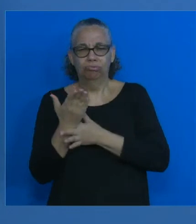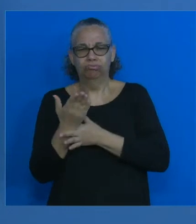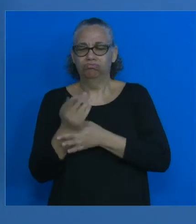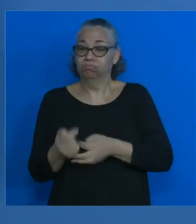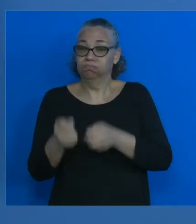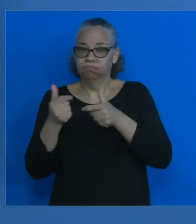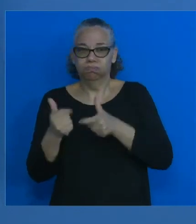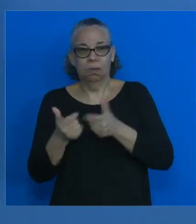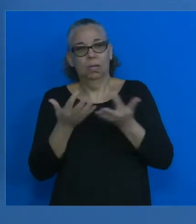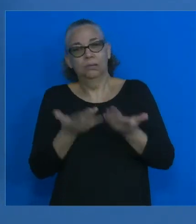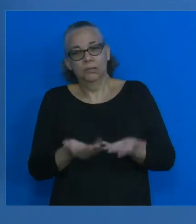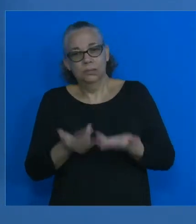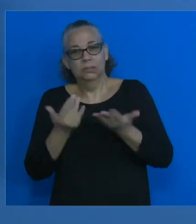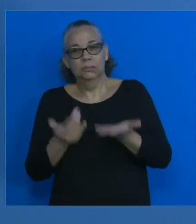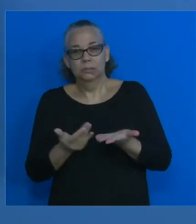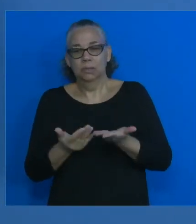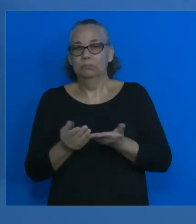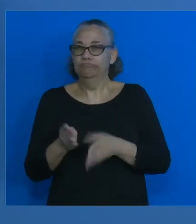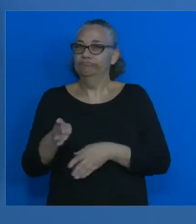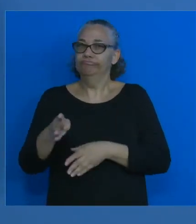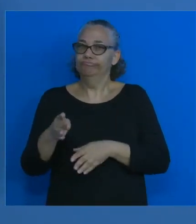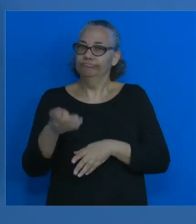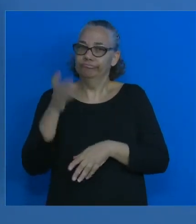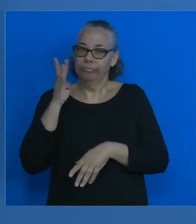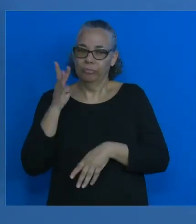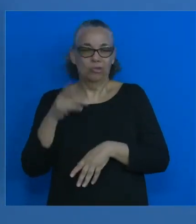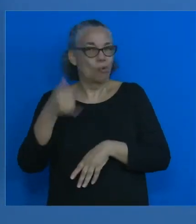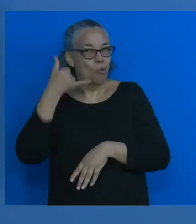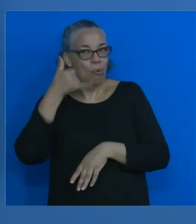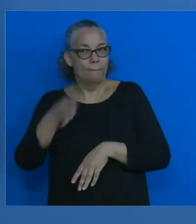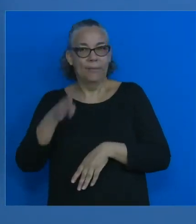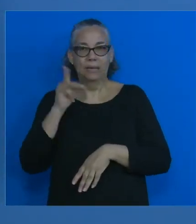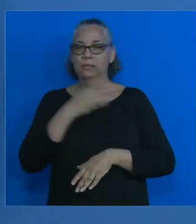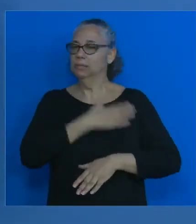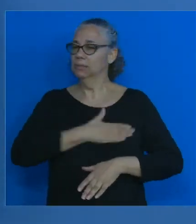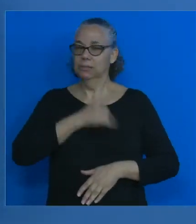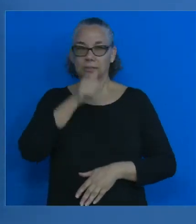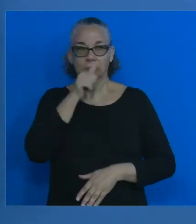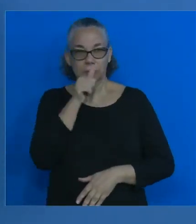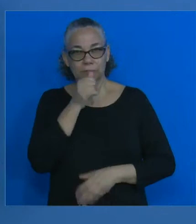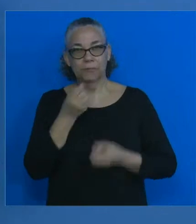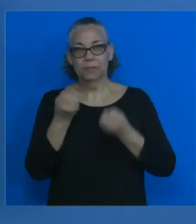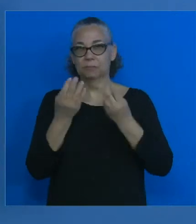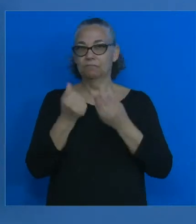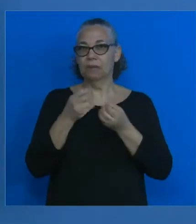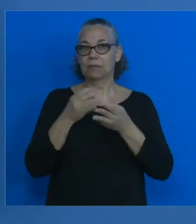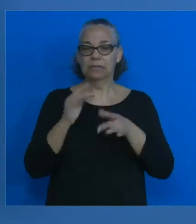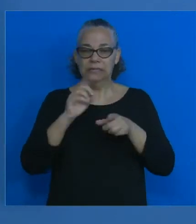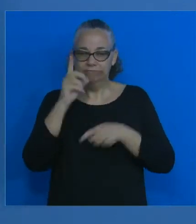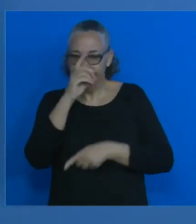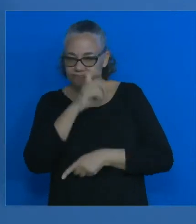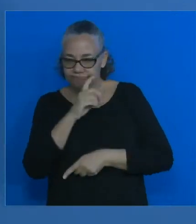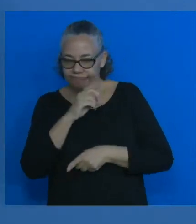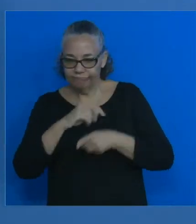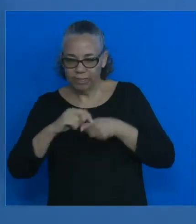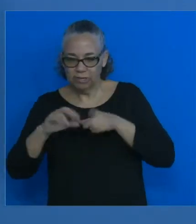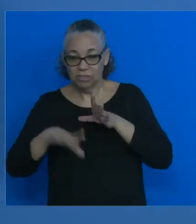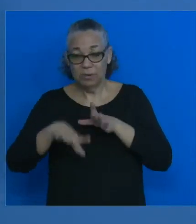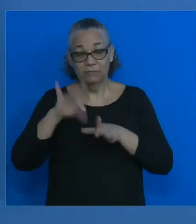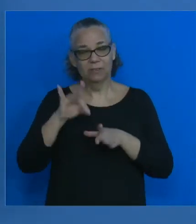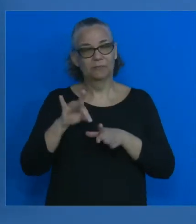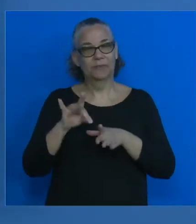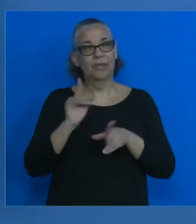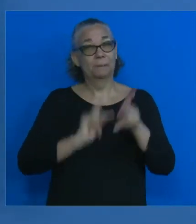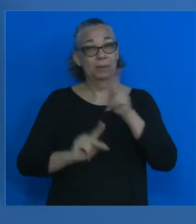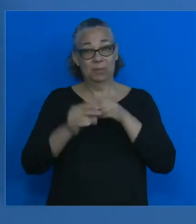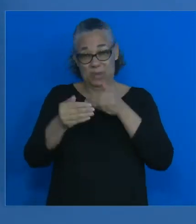are waiting for a callback, please be patient, as there are many contacts to be traced and persons with the closest